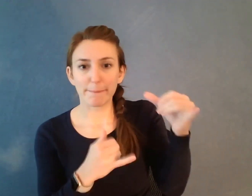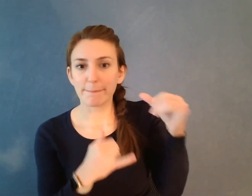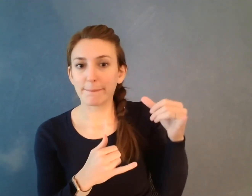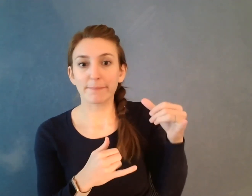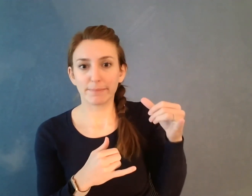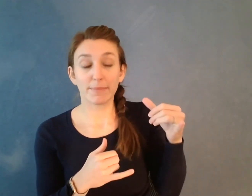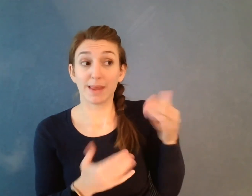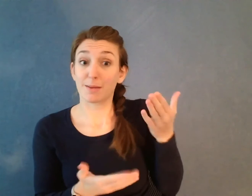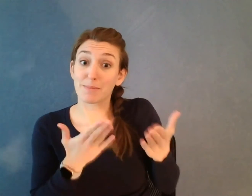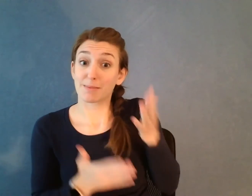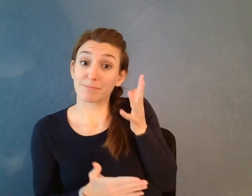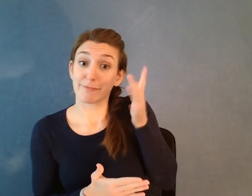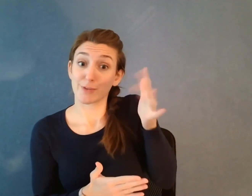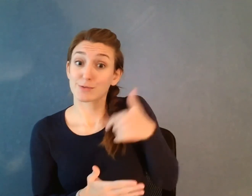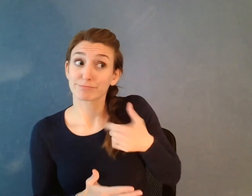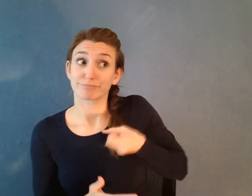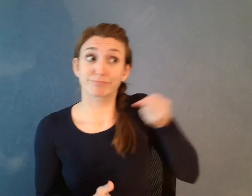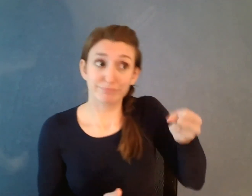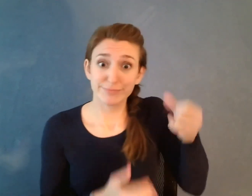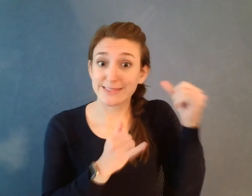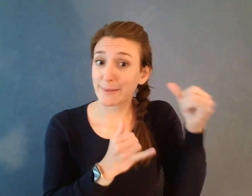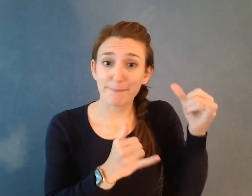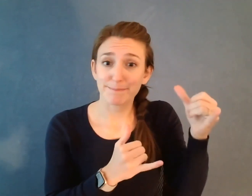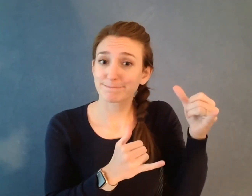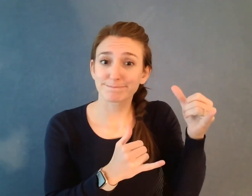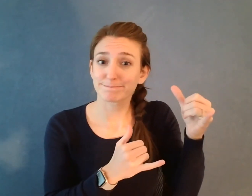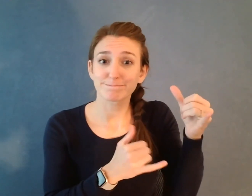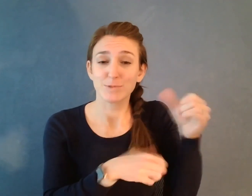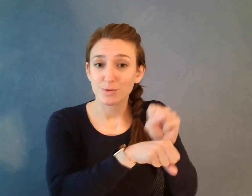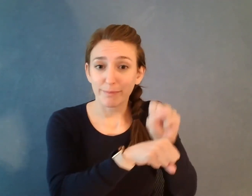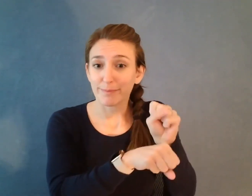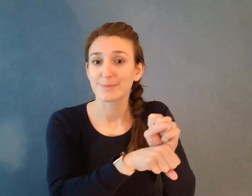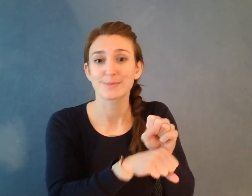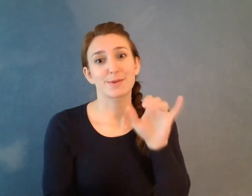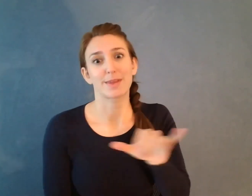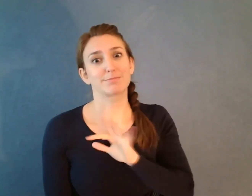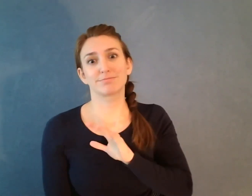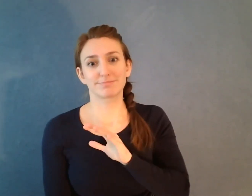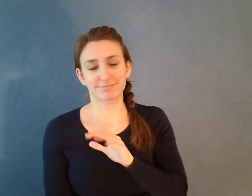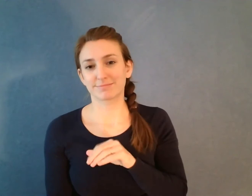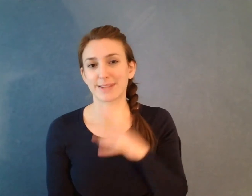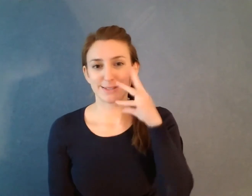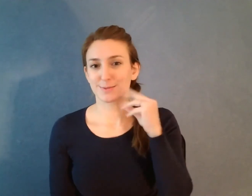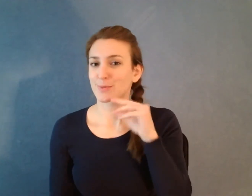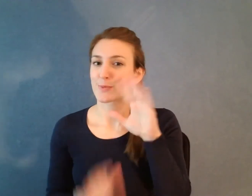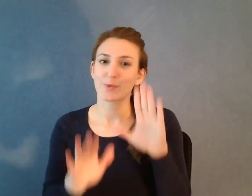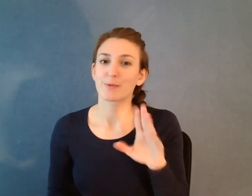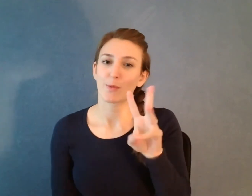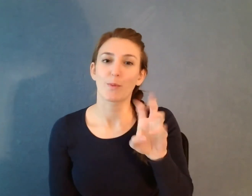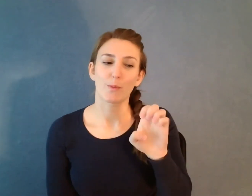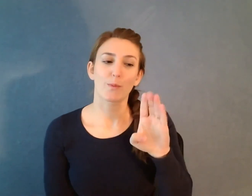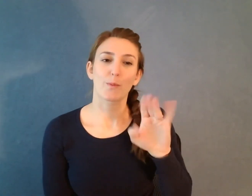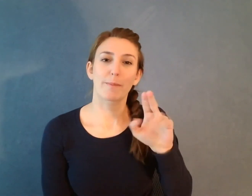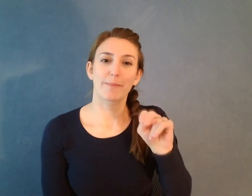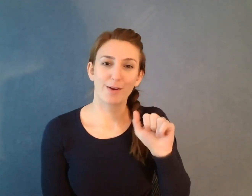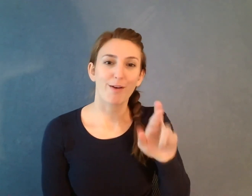going to be me. So that was probably the best experience, was being able to be there present during that webinar. It was great. Well, thank